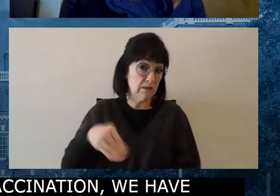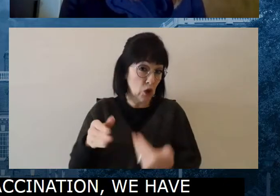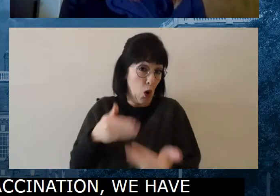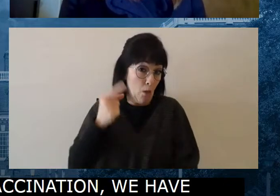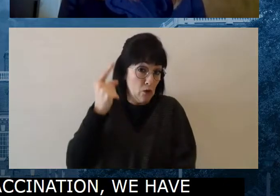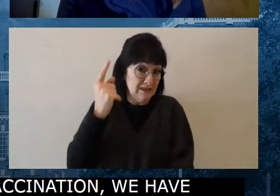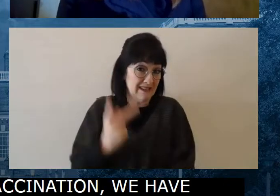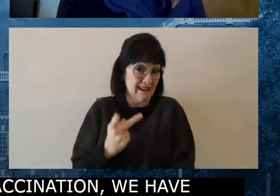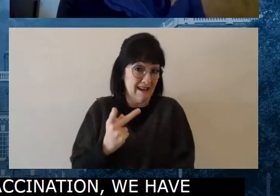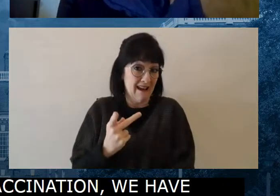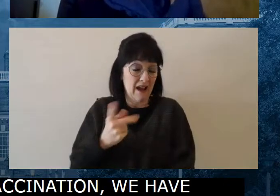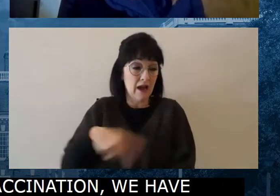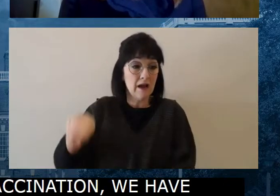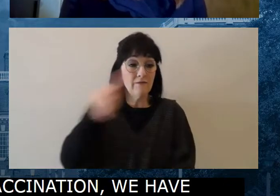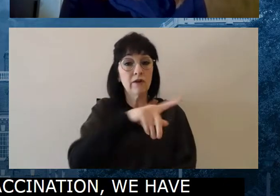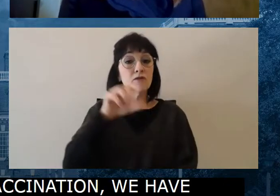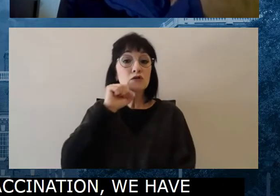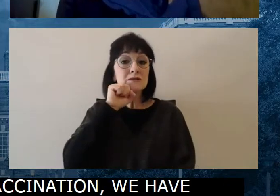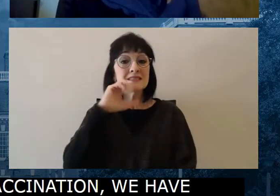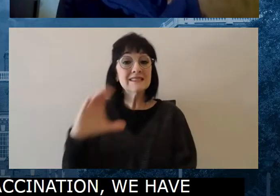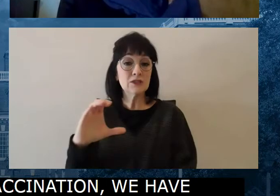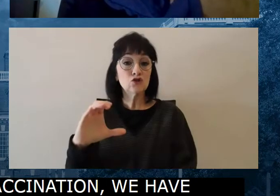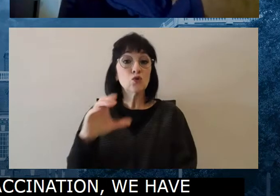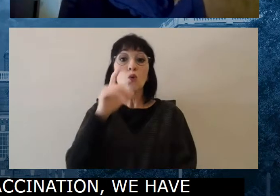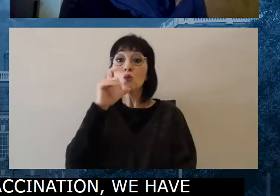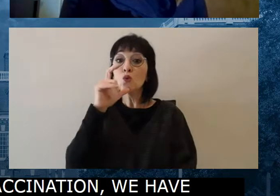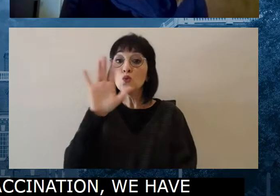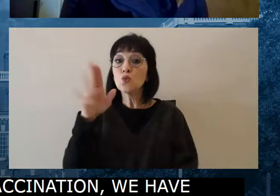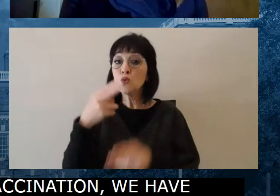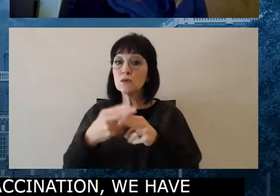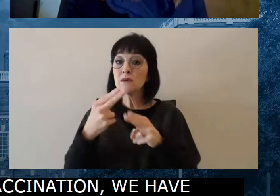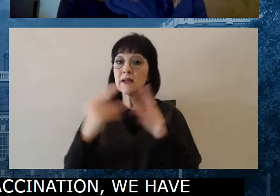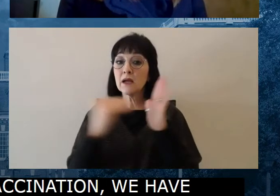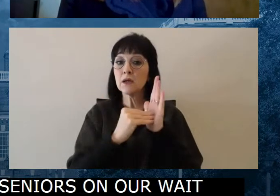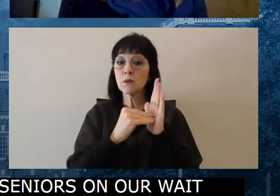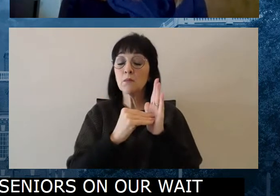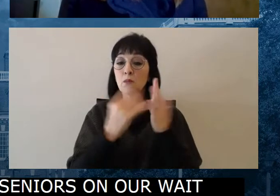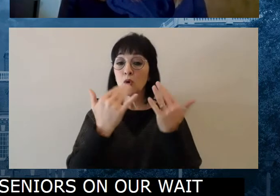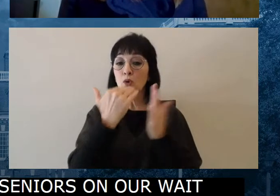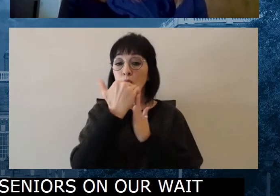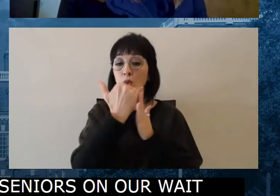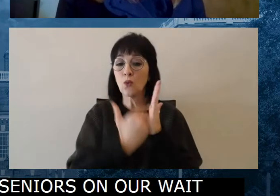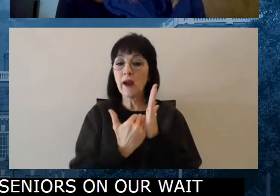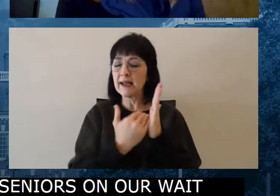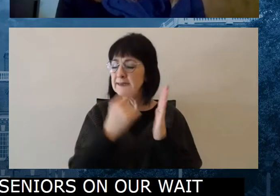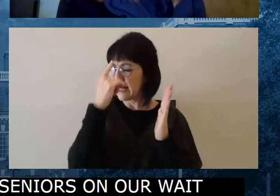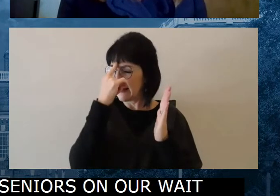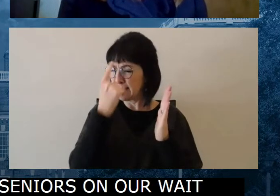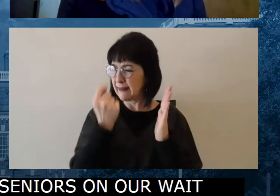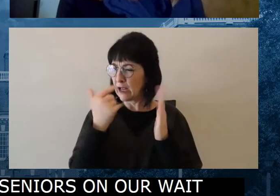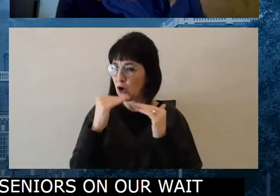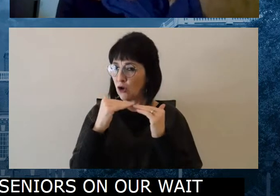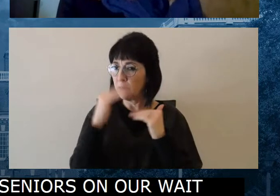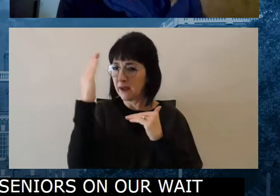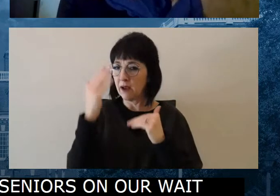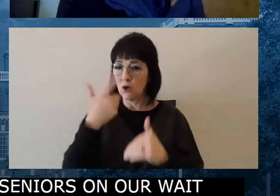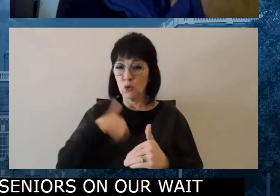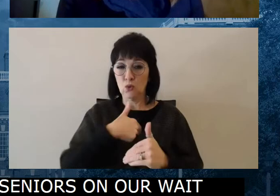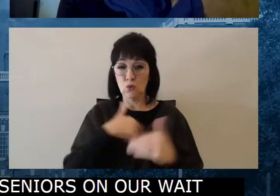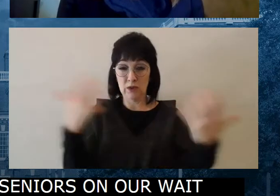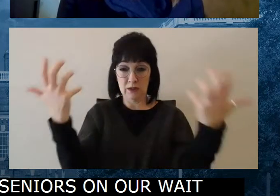our wait list. That is likely a little higher than that. I do want to make mention that when we match our systems